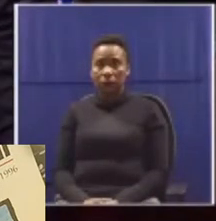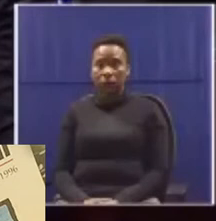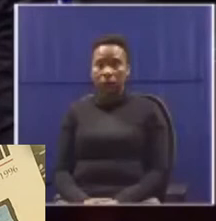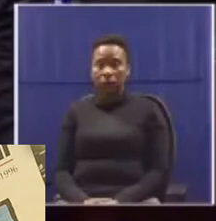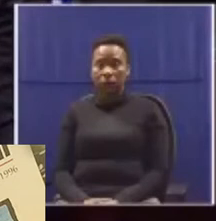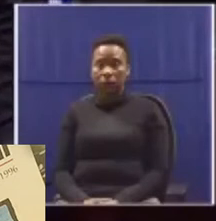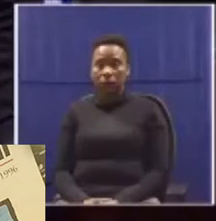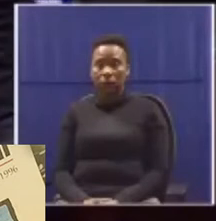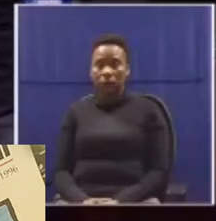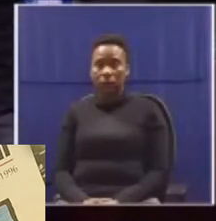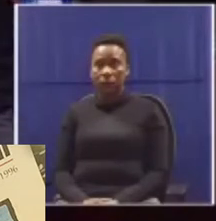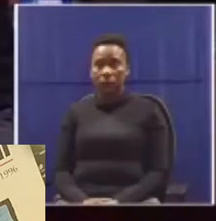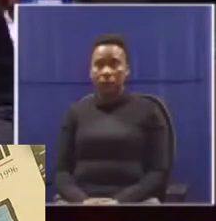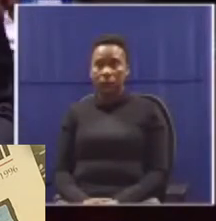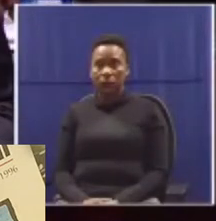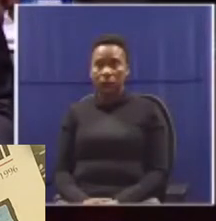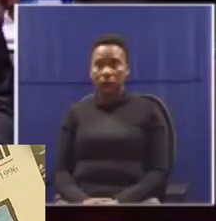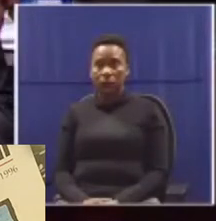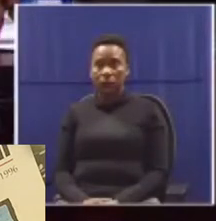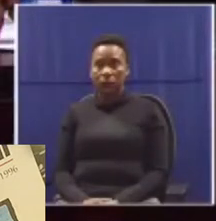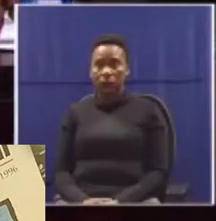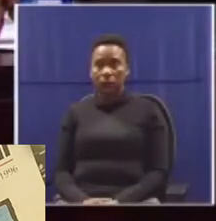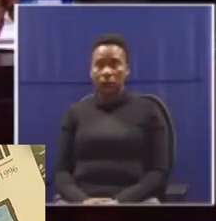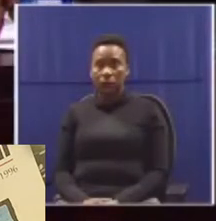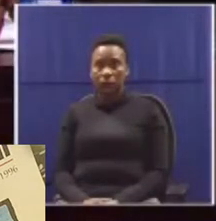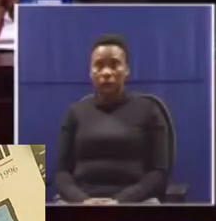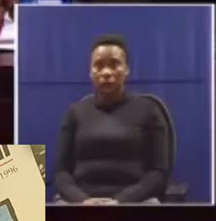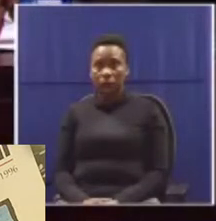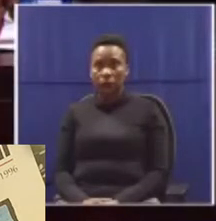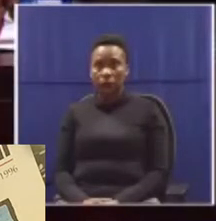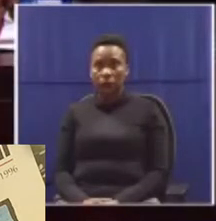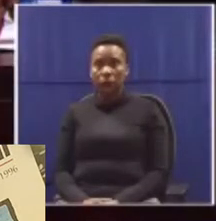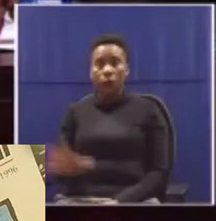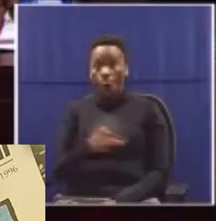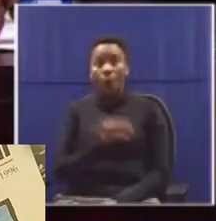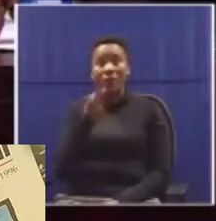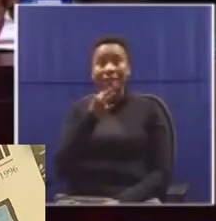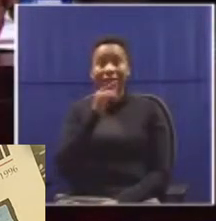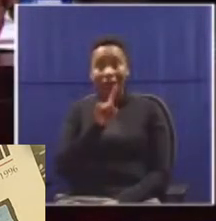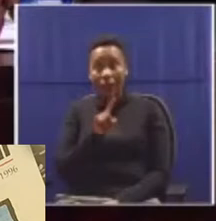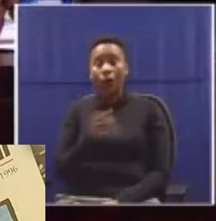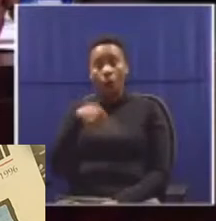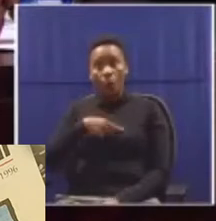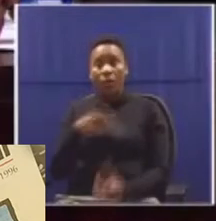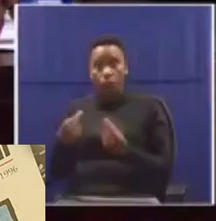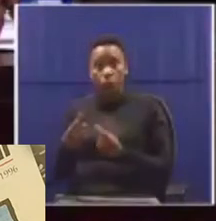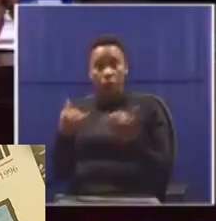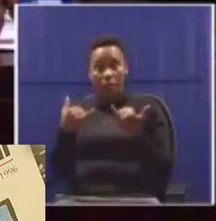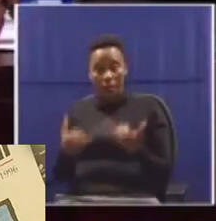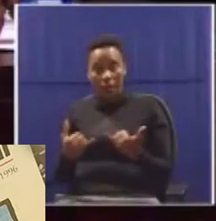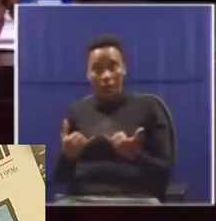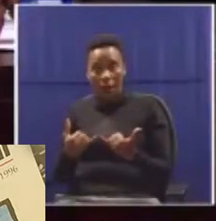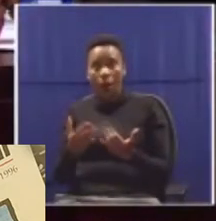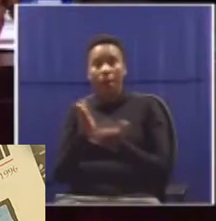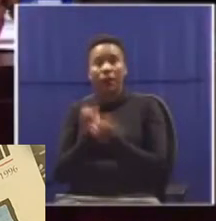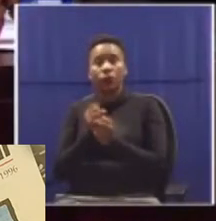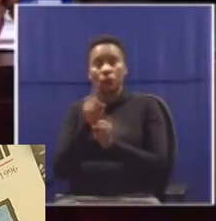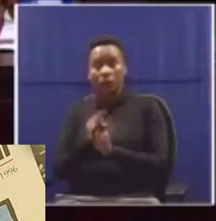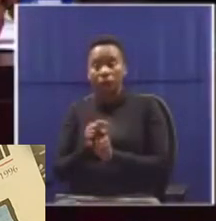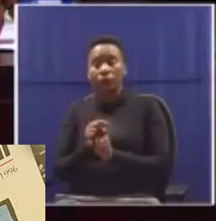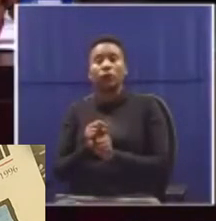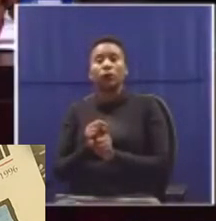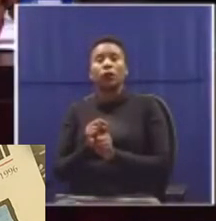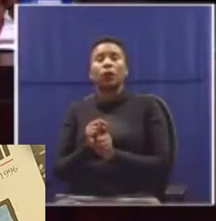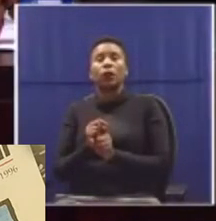must commit to build institutional capacity all they are saying is what we are doing already it really shows that there is a crisis in the